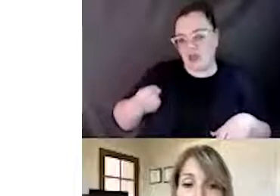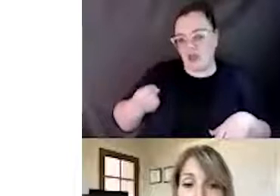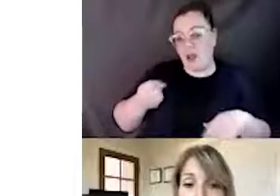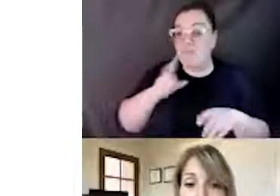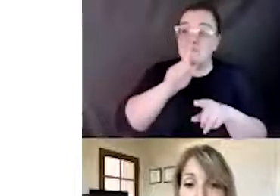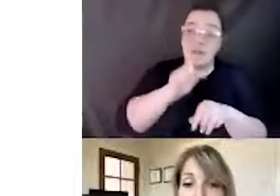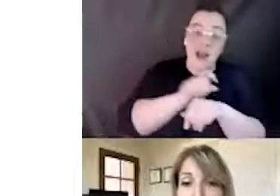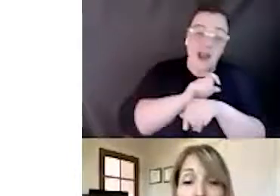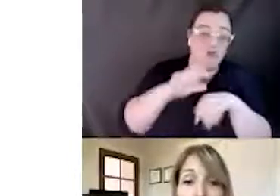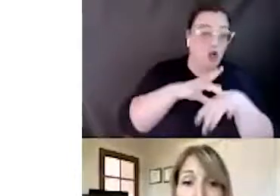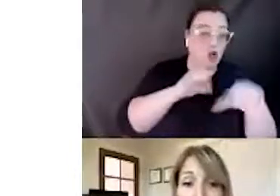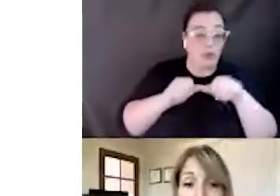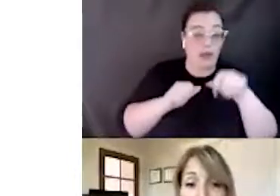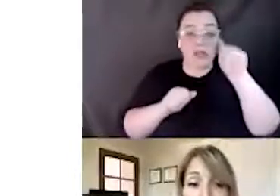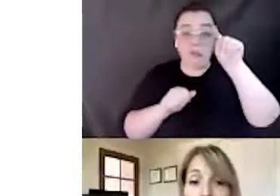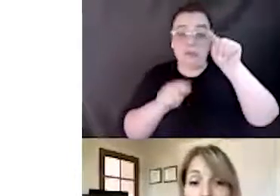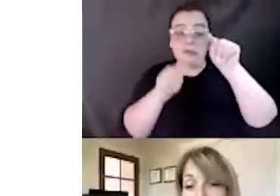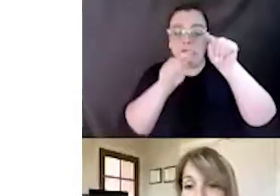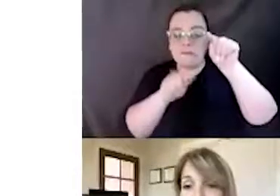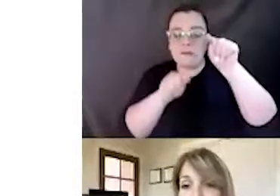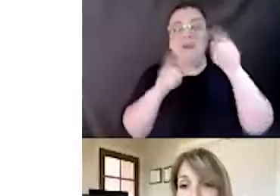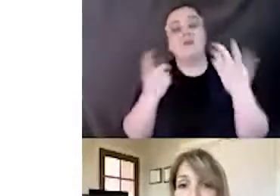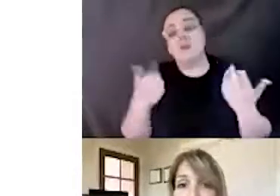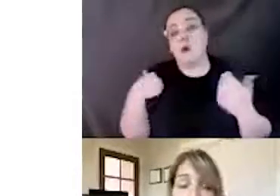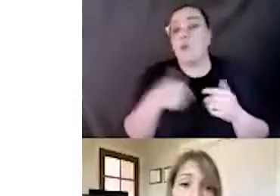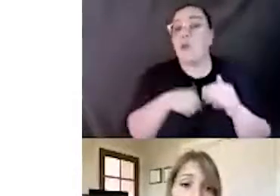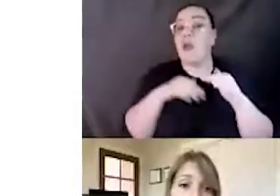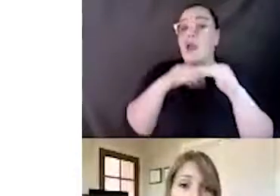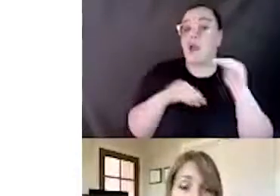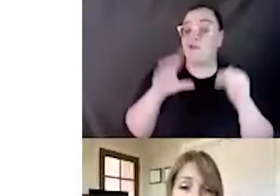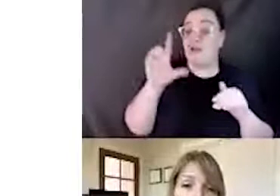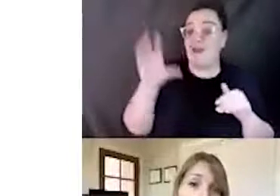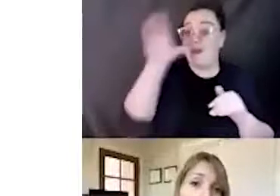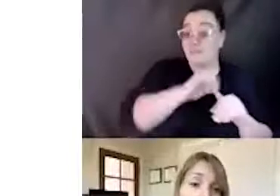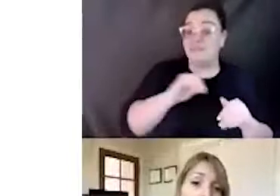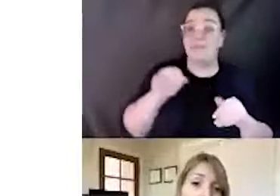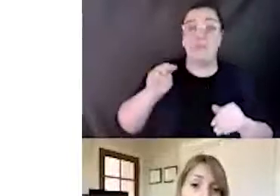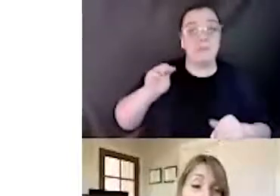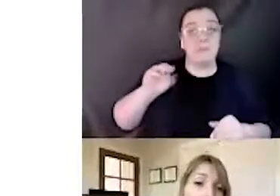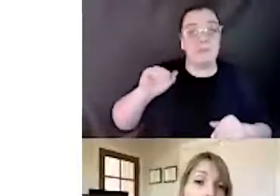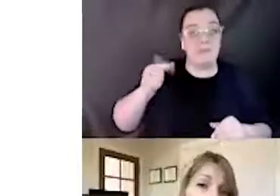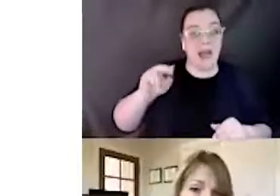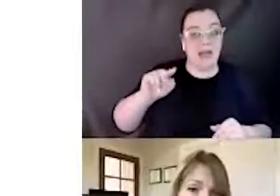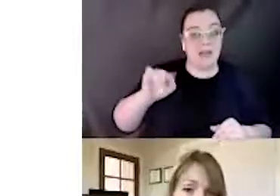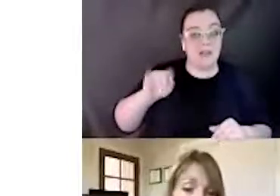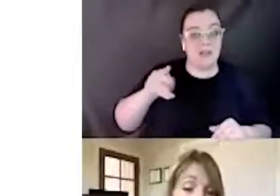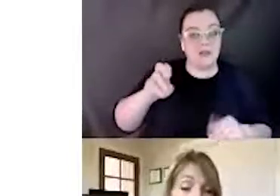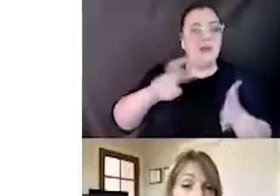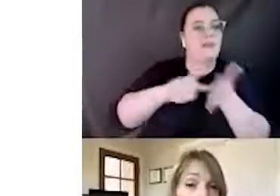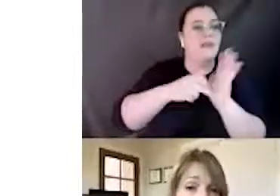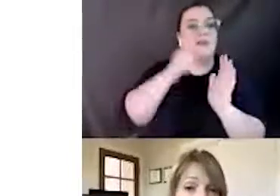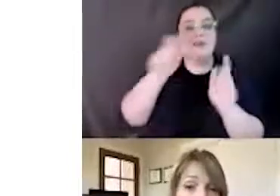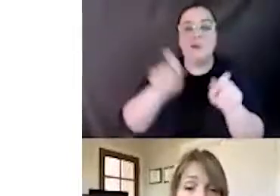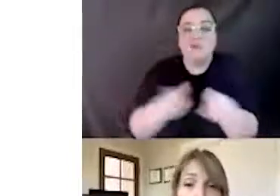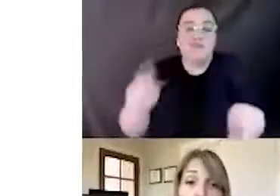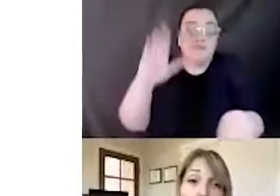location here. And so when we underestimate the magnitude, it means that we don't send the alert out quite as far as maybe we should